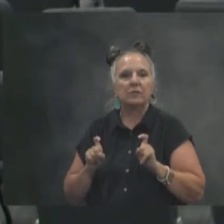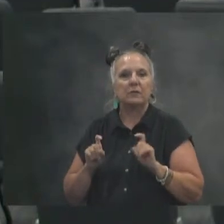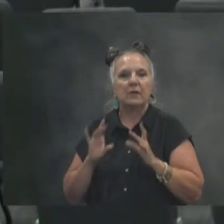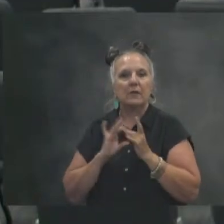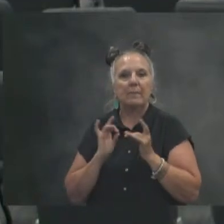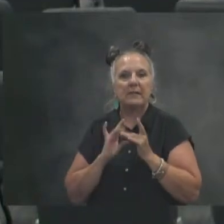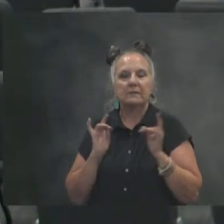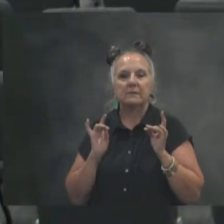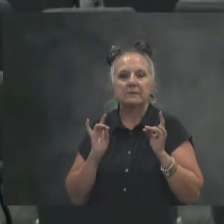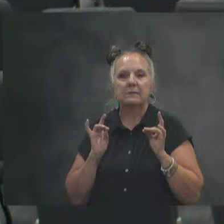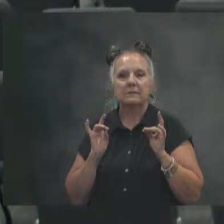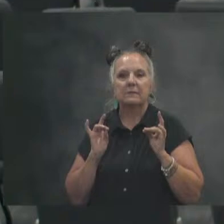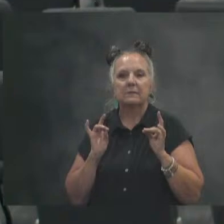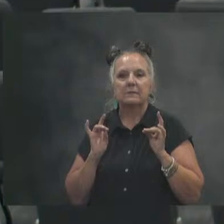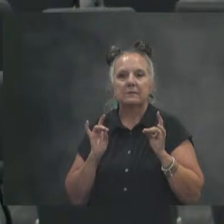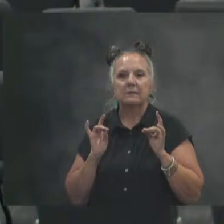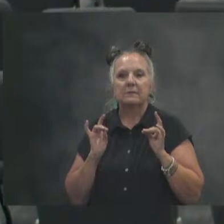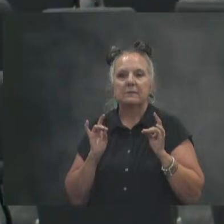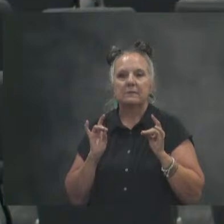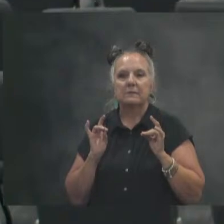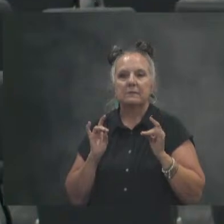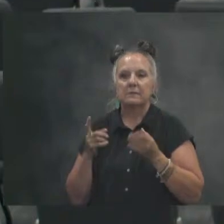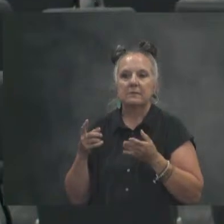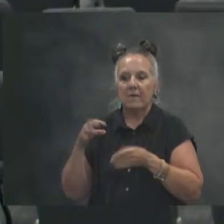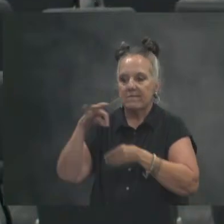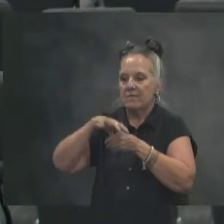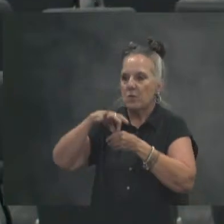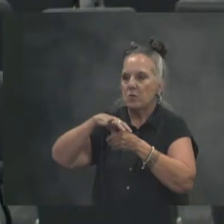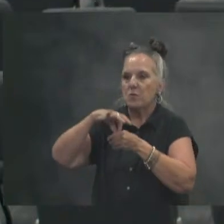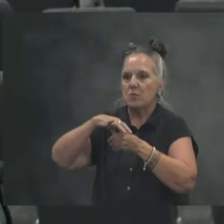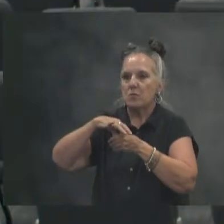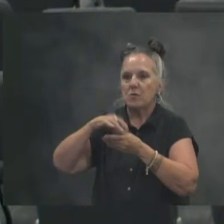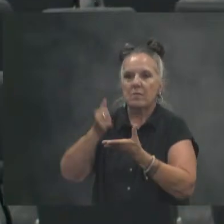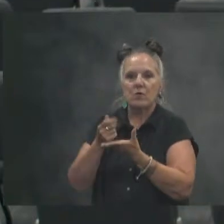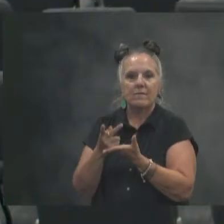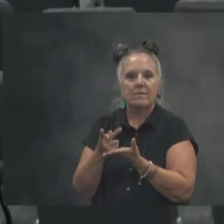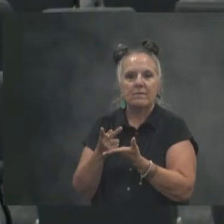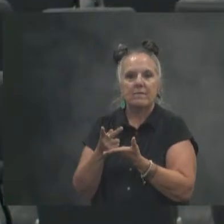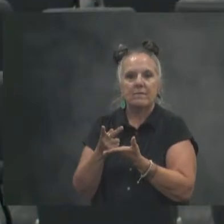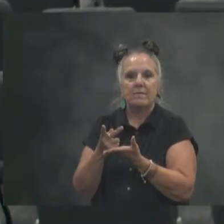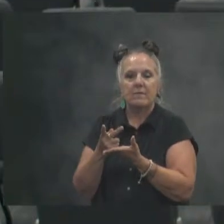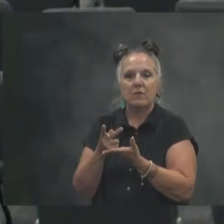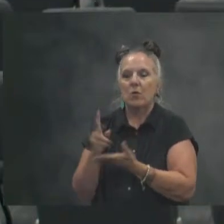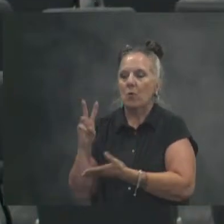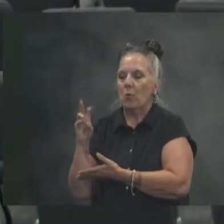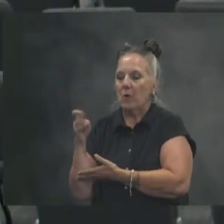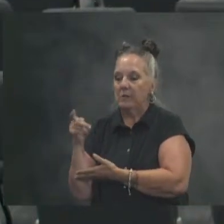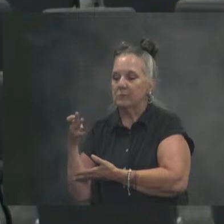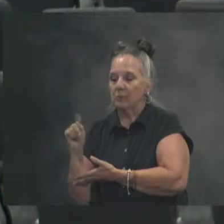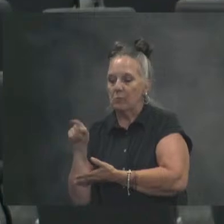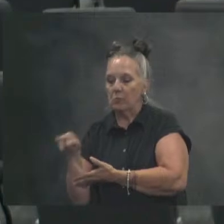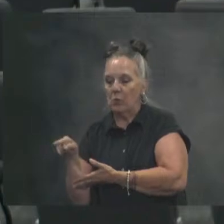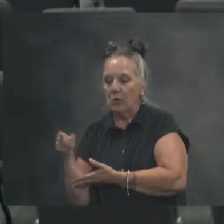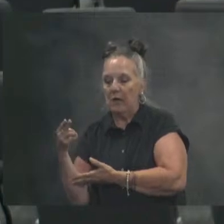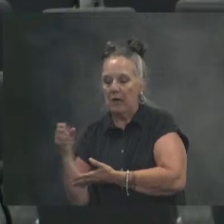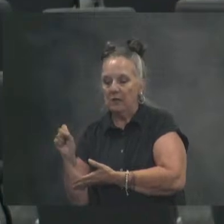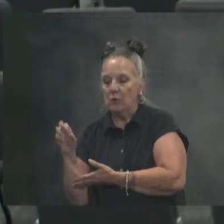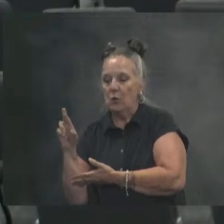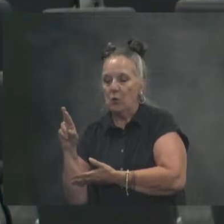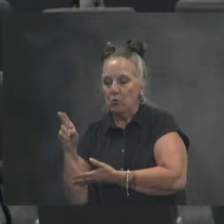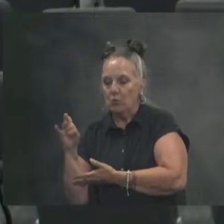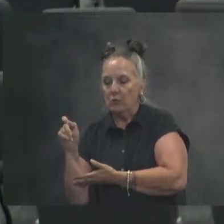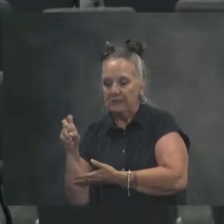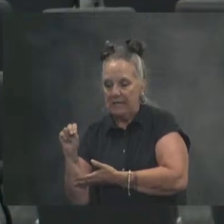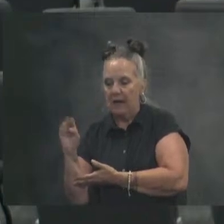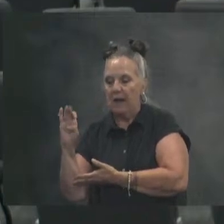comments? Okay, we'll move to the vote. We're voting to approve the Williamsport High School Wilson Roritan Club